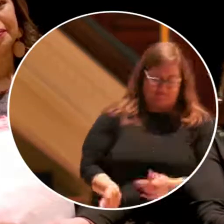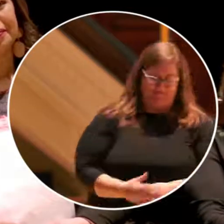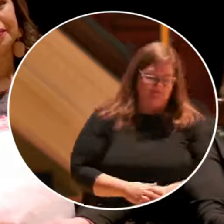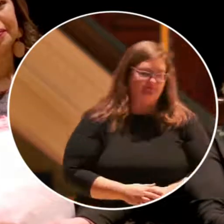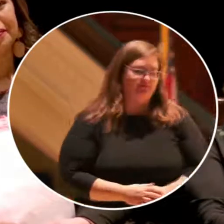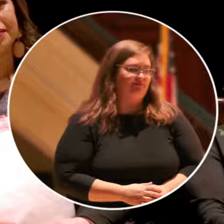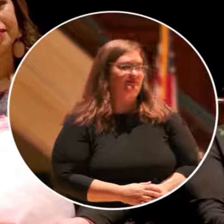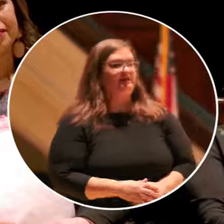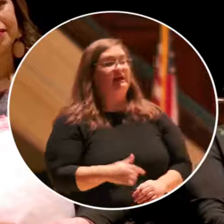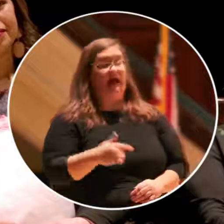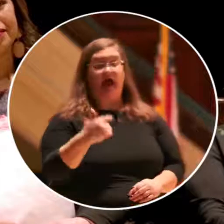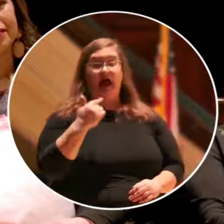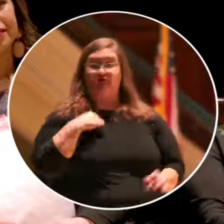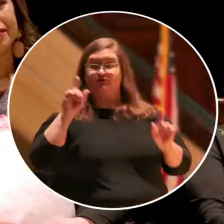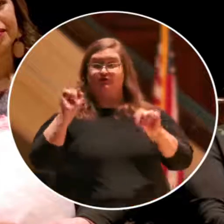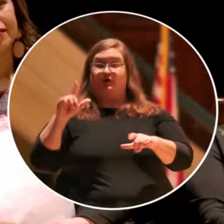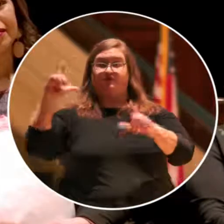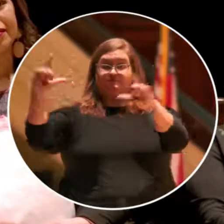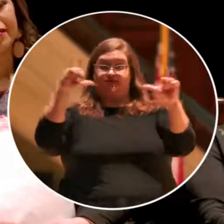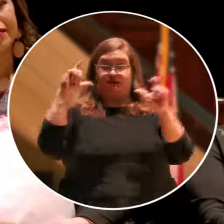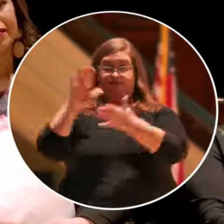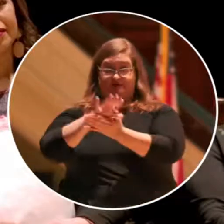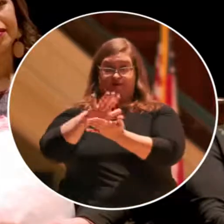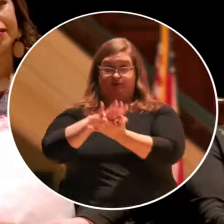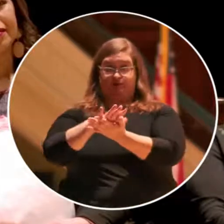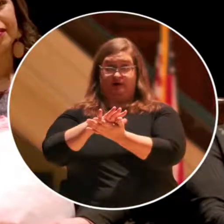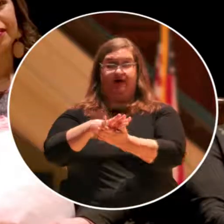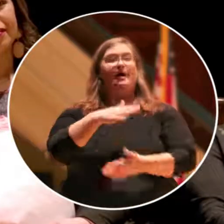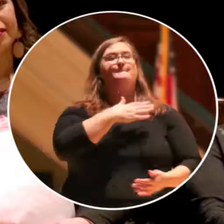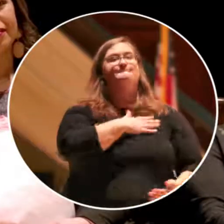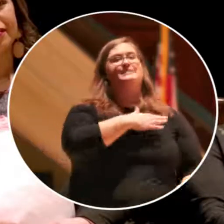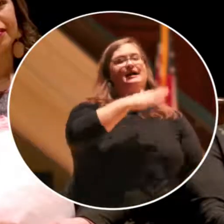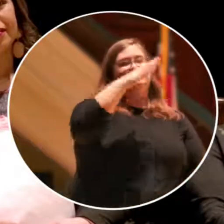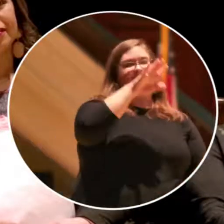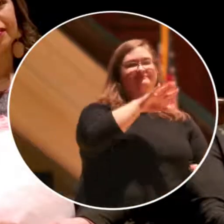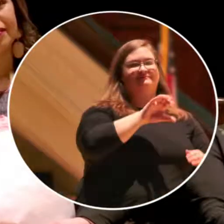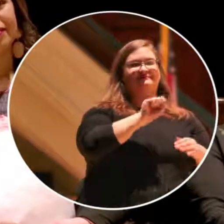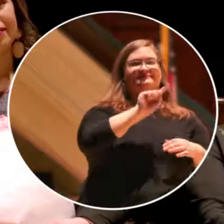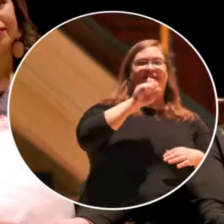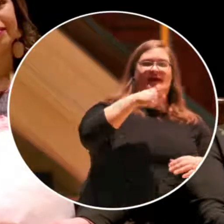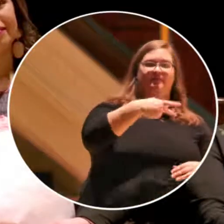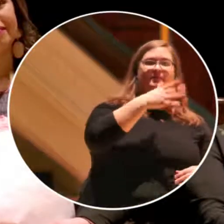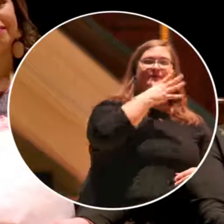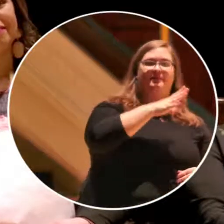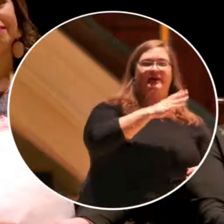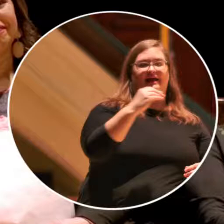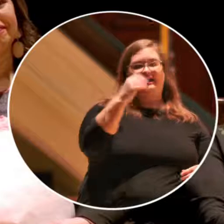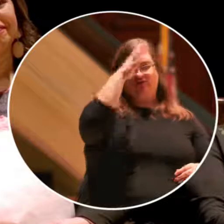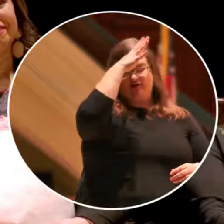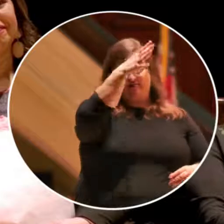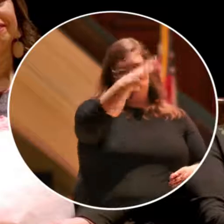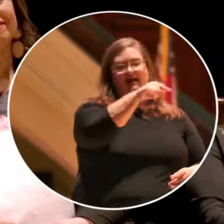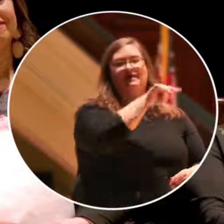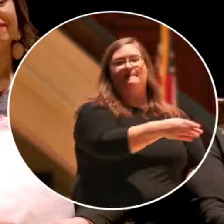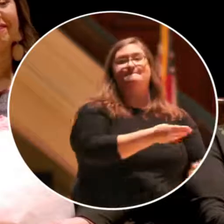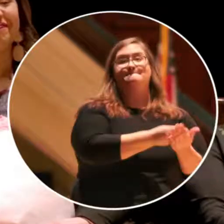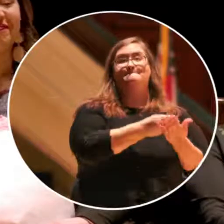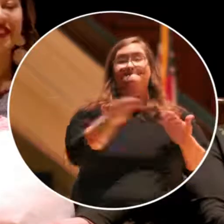20 years later, both my father and stepmother went out and bought me as a surprise the nicest Nikon and camera lens you could